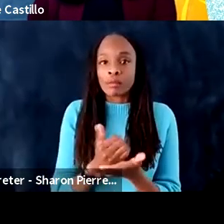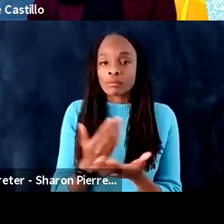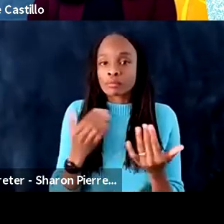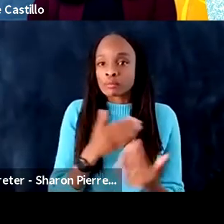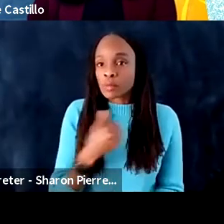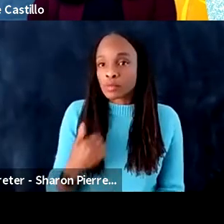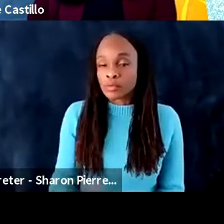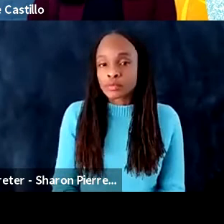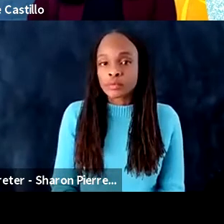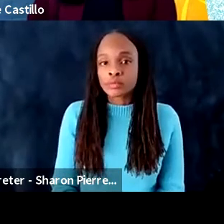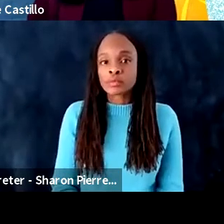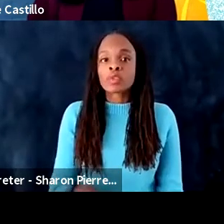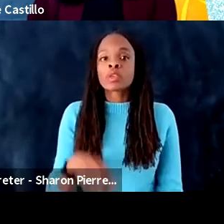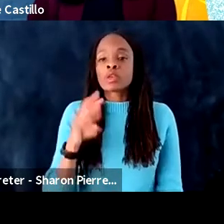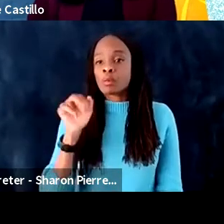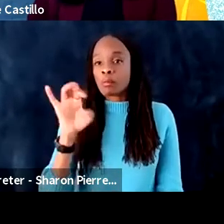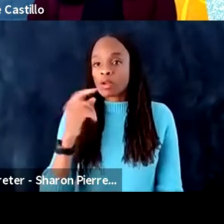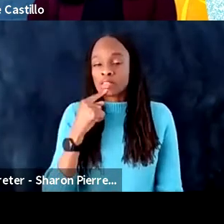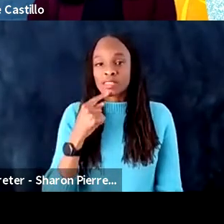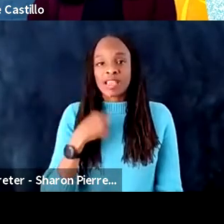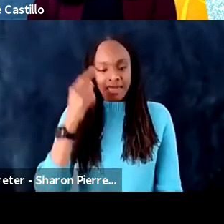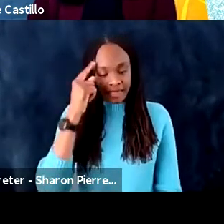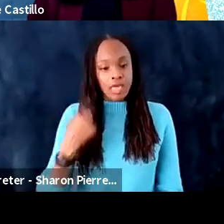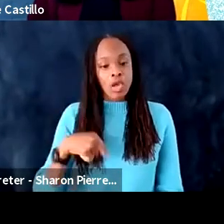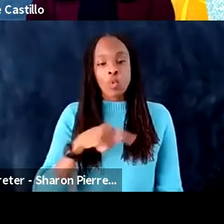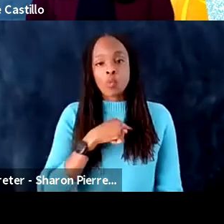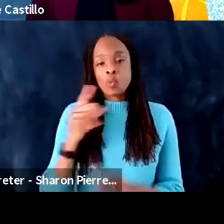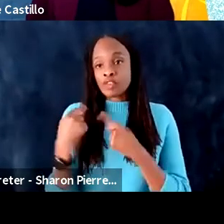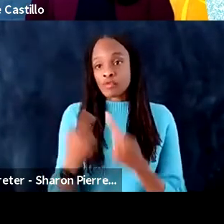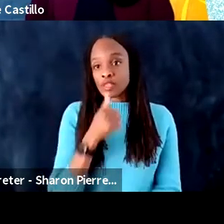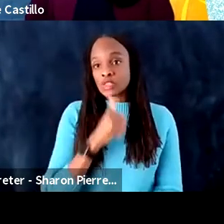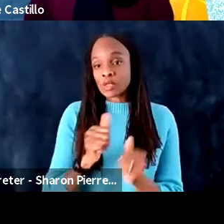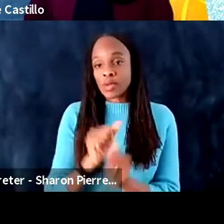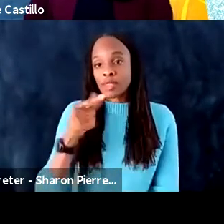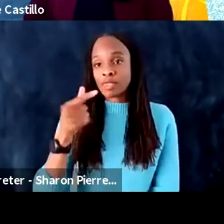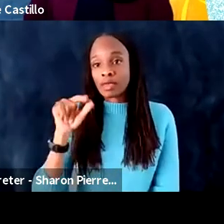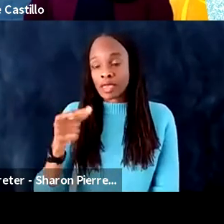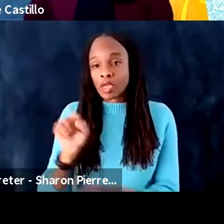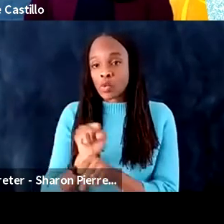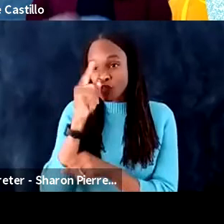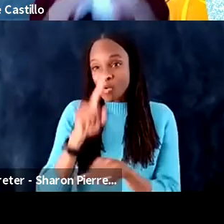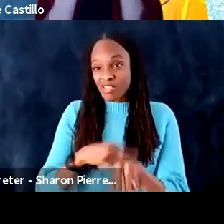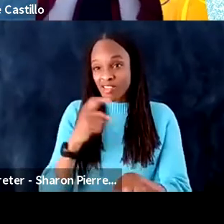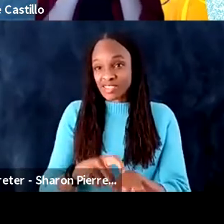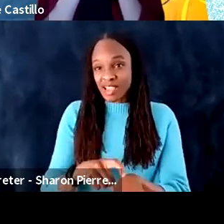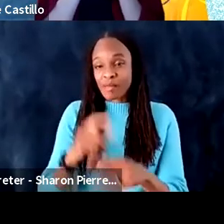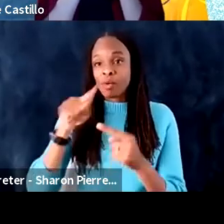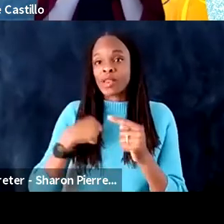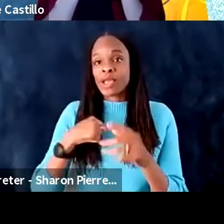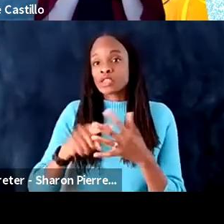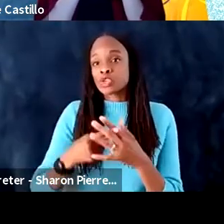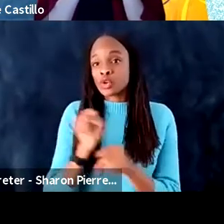Well, Ryan, let me say the following. I think that we've been dealing with gig work for a very long time. When I started to work in the